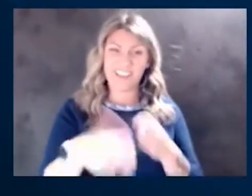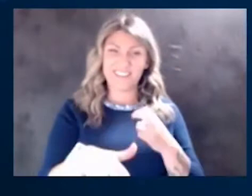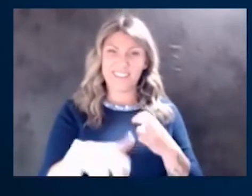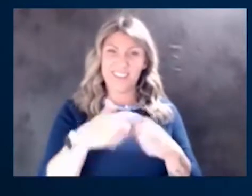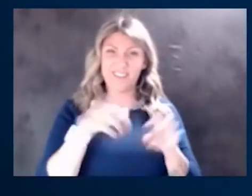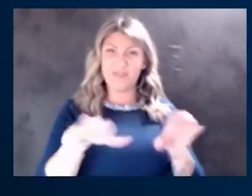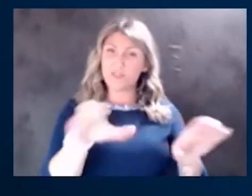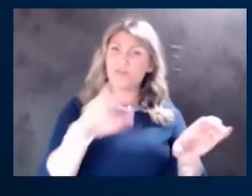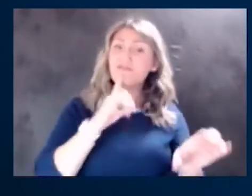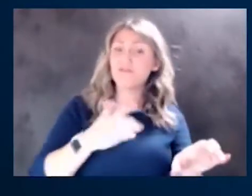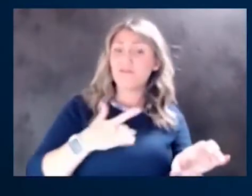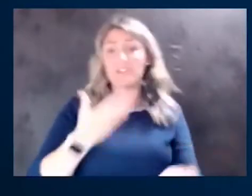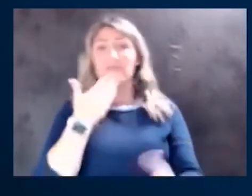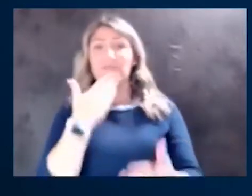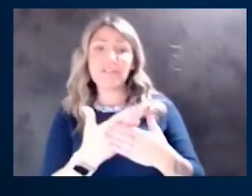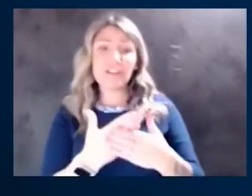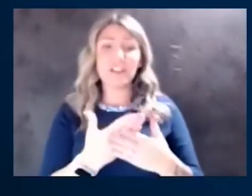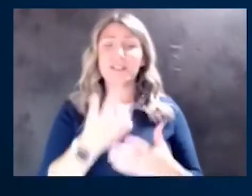us a little bit about that.